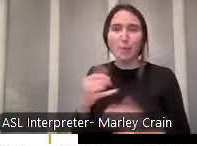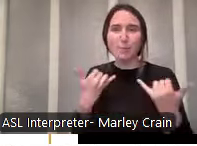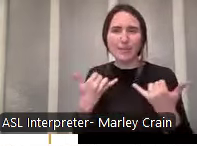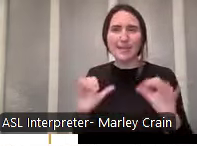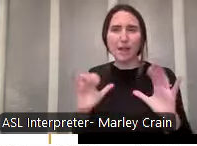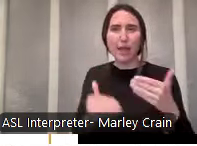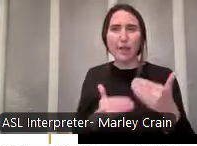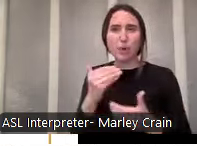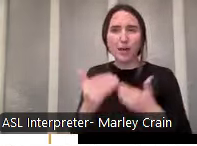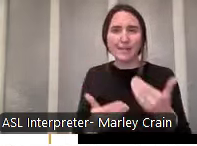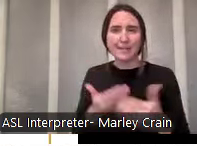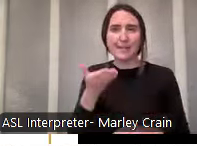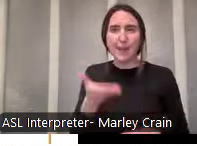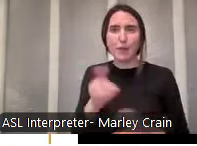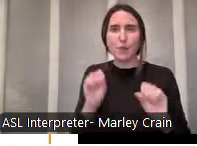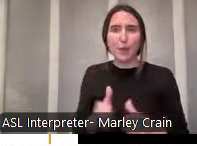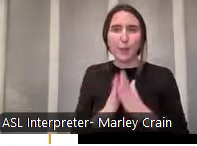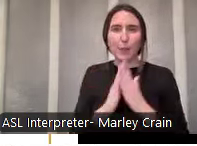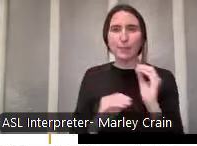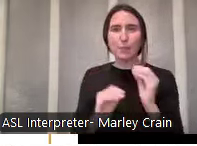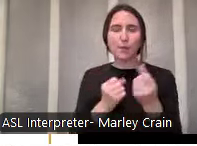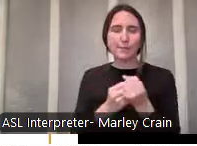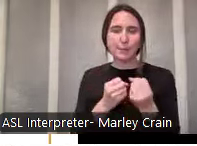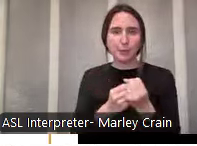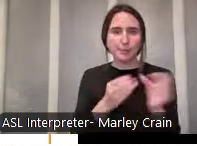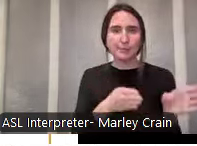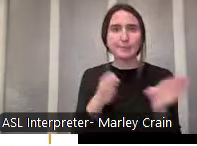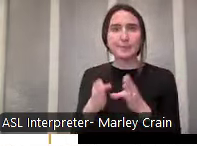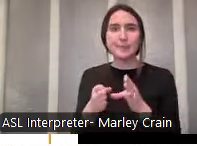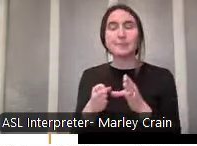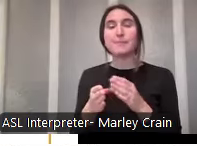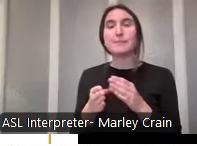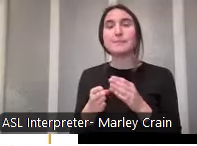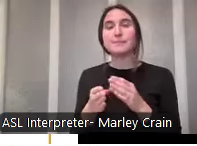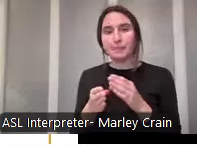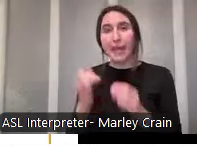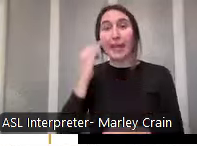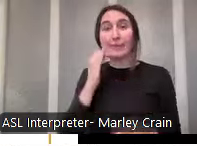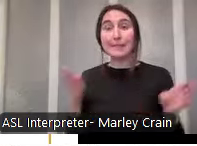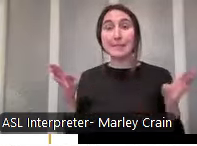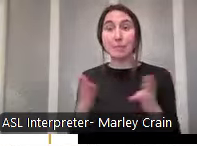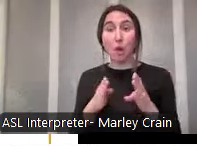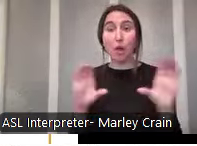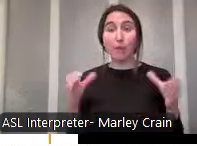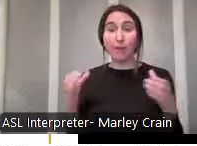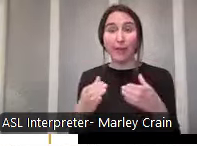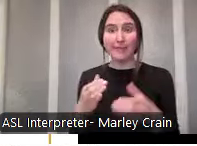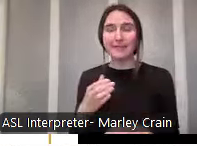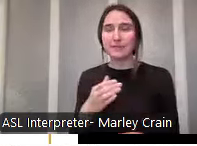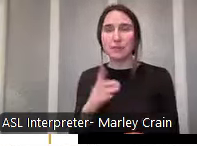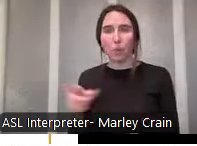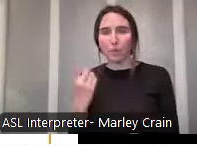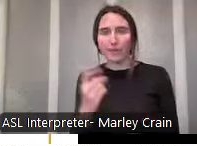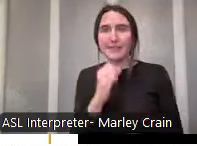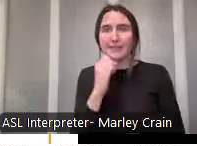to try to get supports. And finally, if your child has a small class, so this is only for small class, it's not for ICT or a child who's